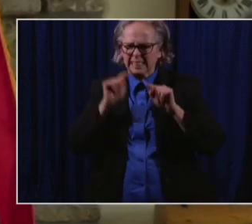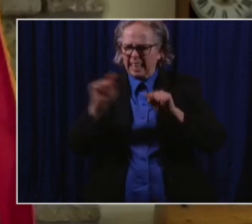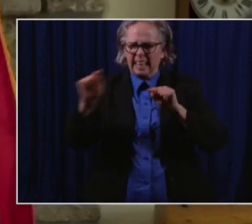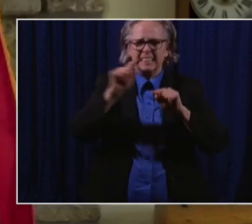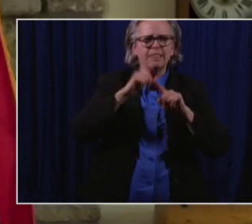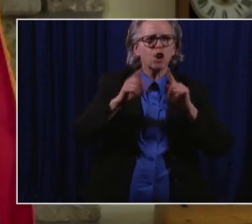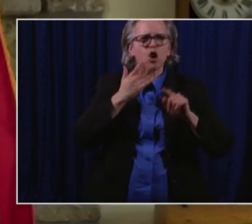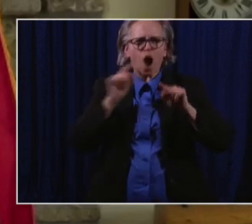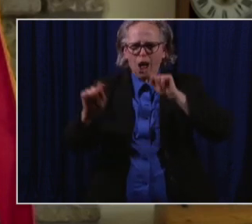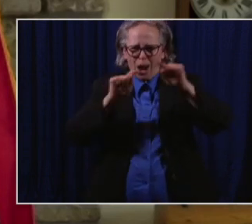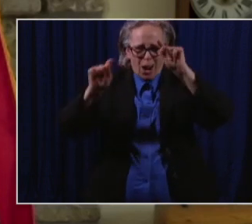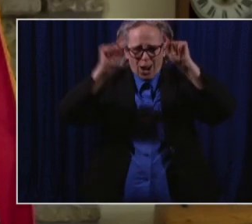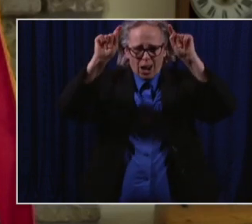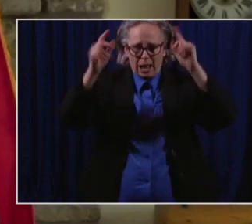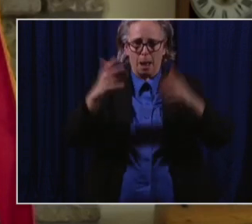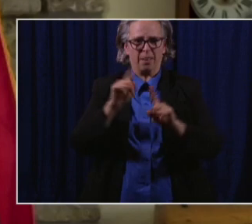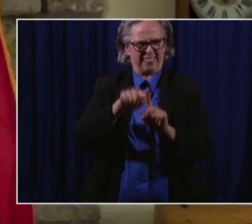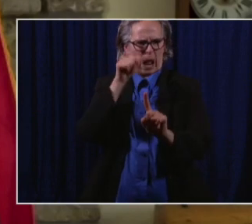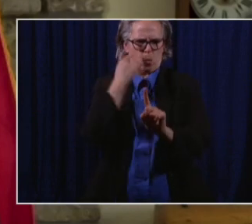the green,